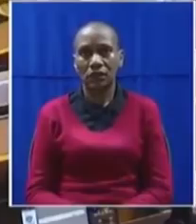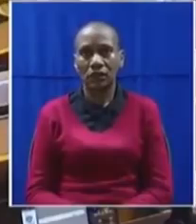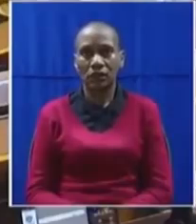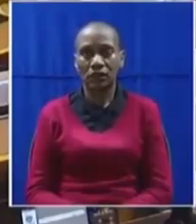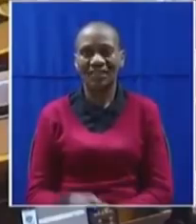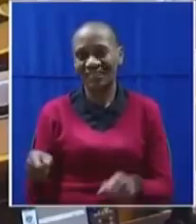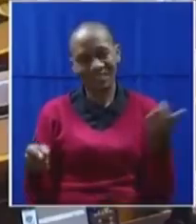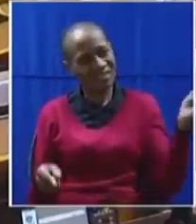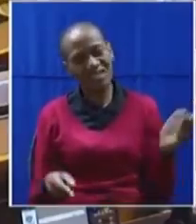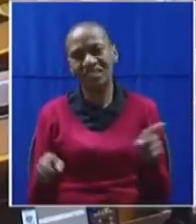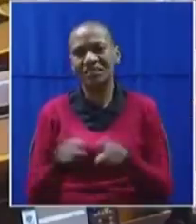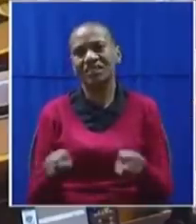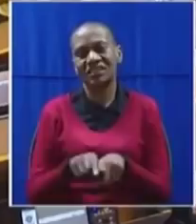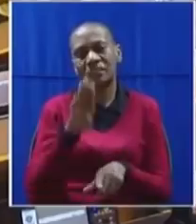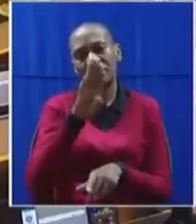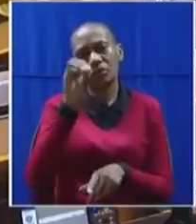Section